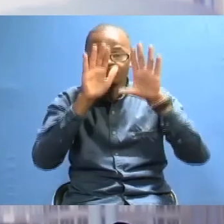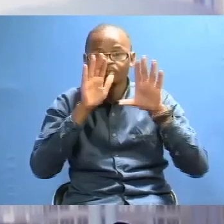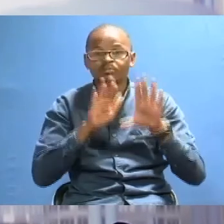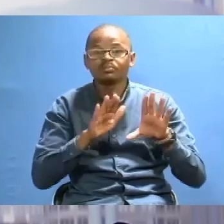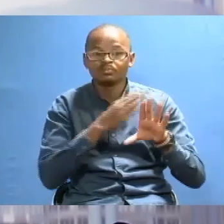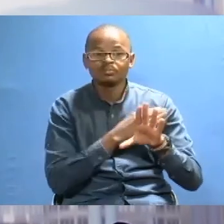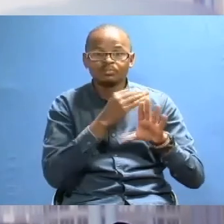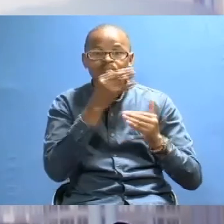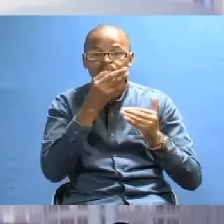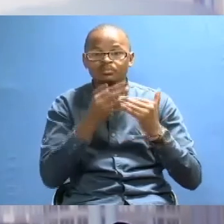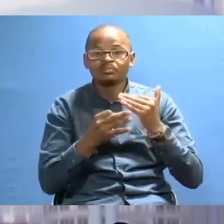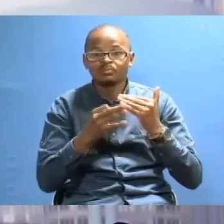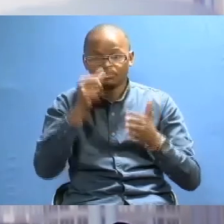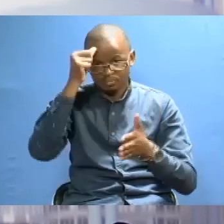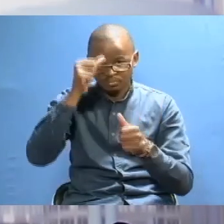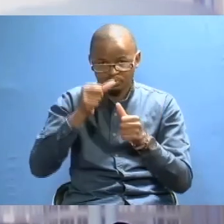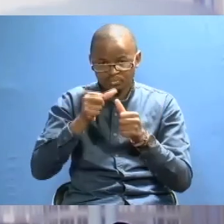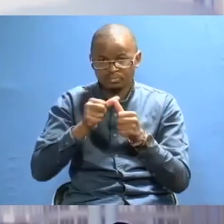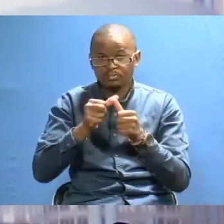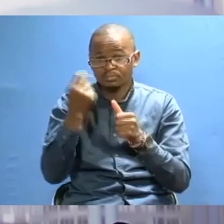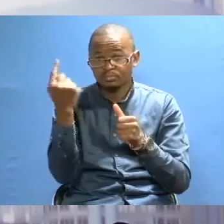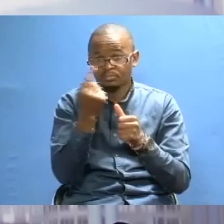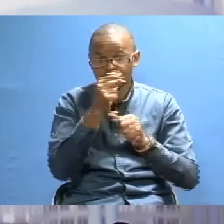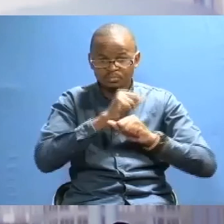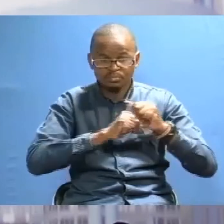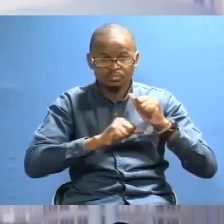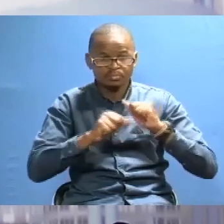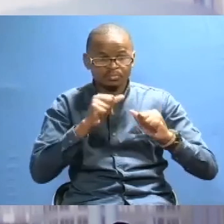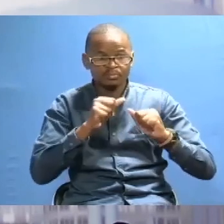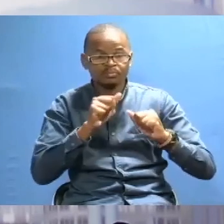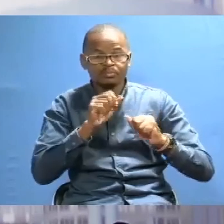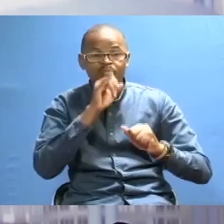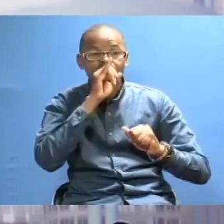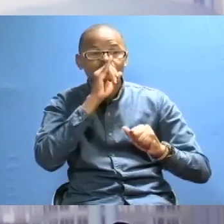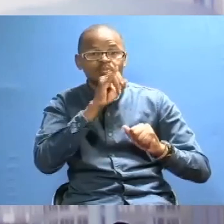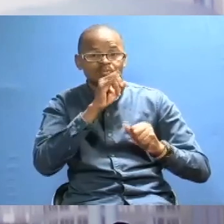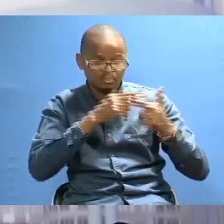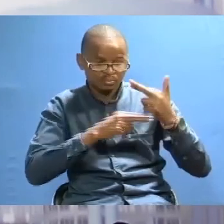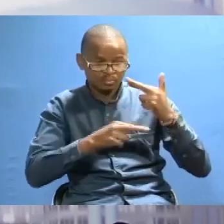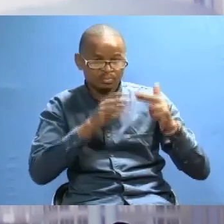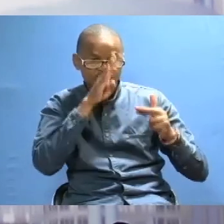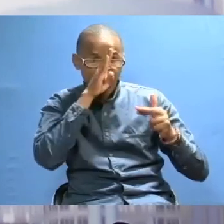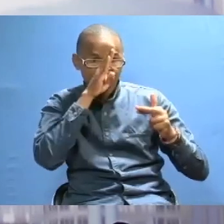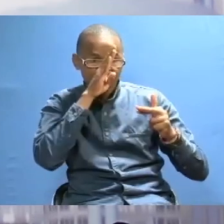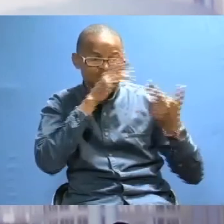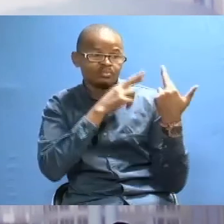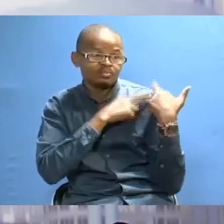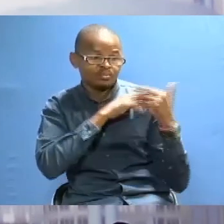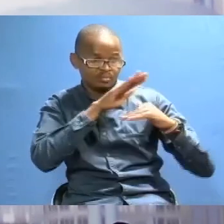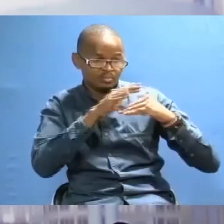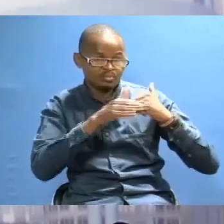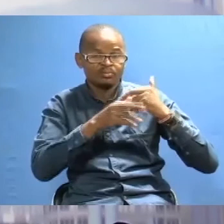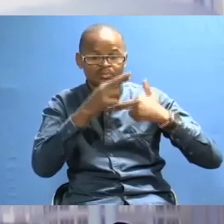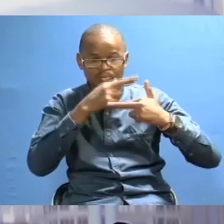important. And finally, remember, for every action, there is a reaction. You should be responsible for all